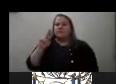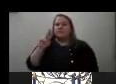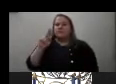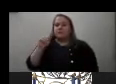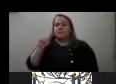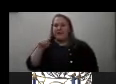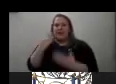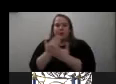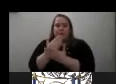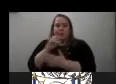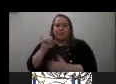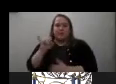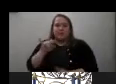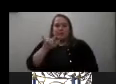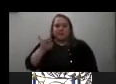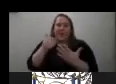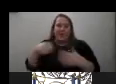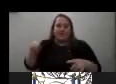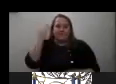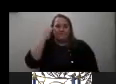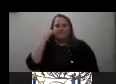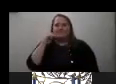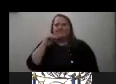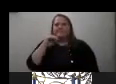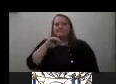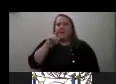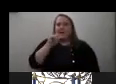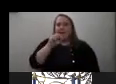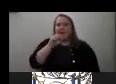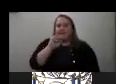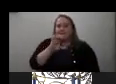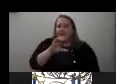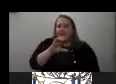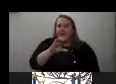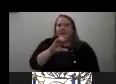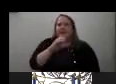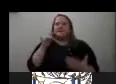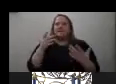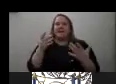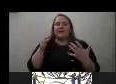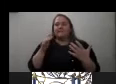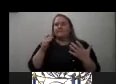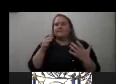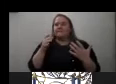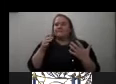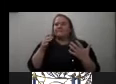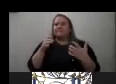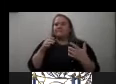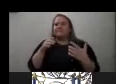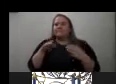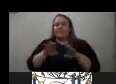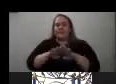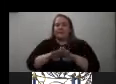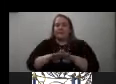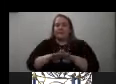I think we all are probably familiar with the classical ballet tutu, which is kind of like a pancake or kind of like a frisbee that juts